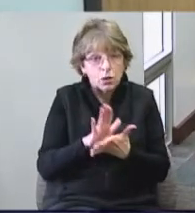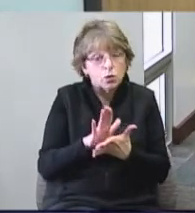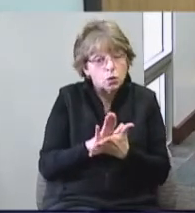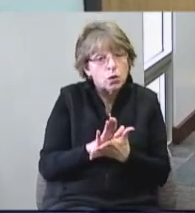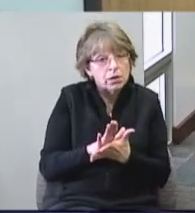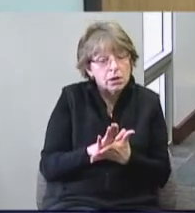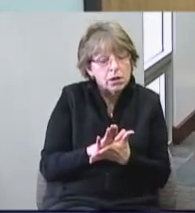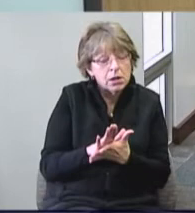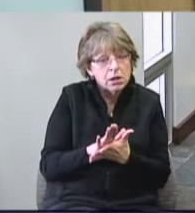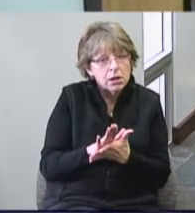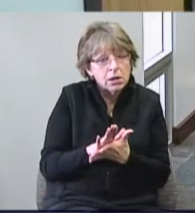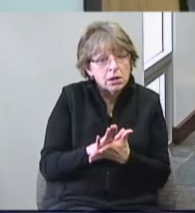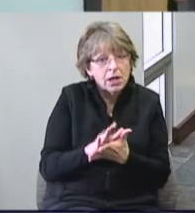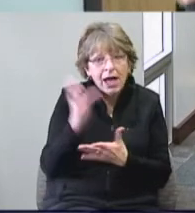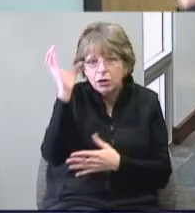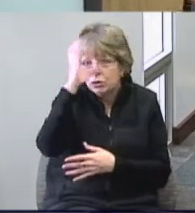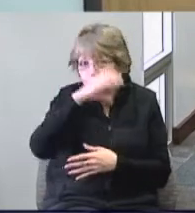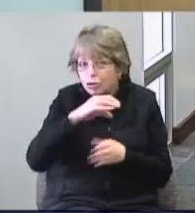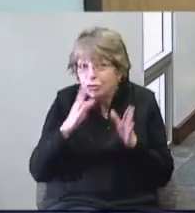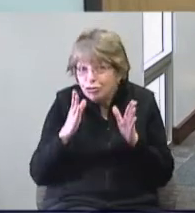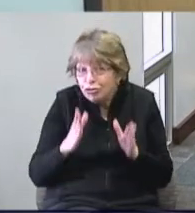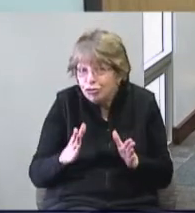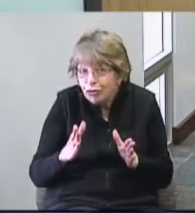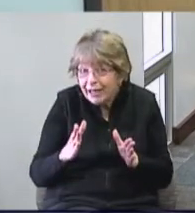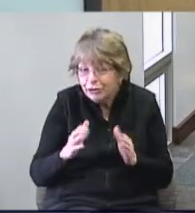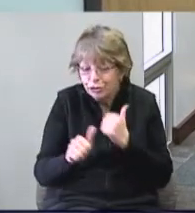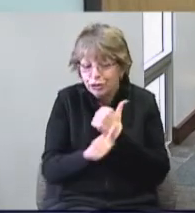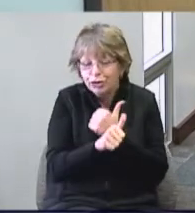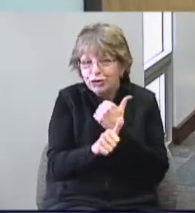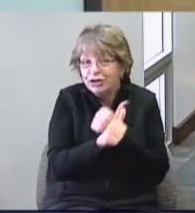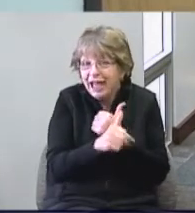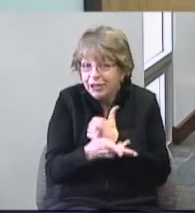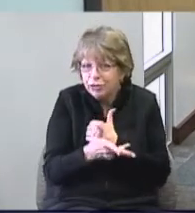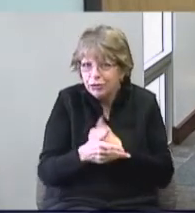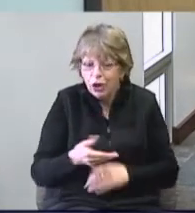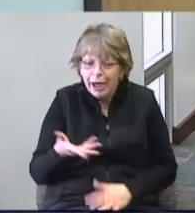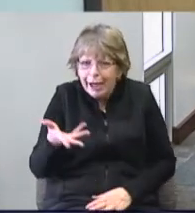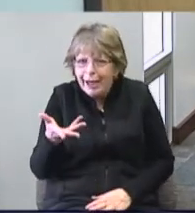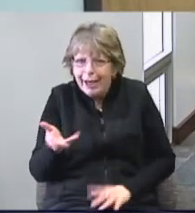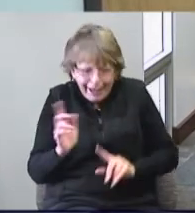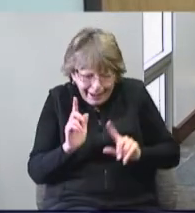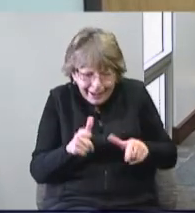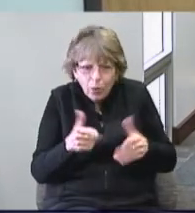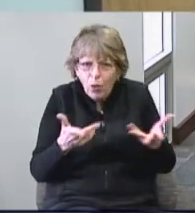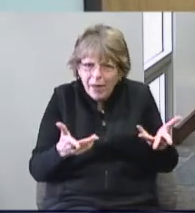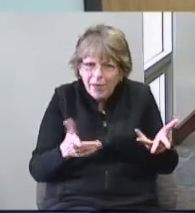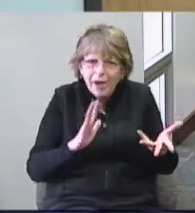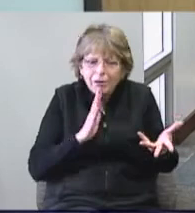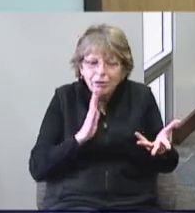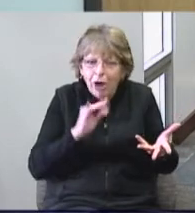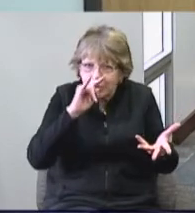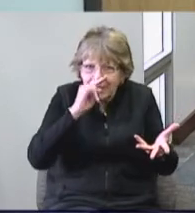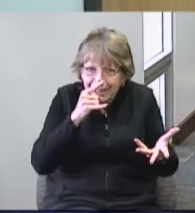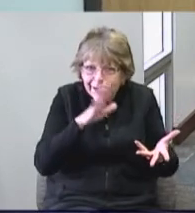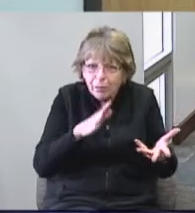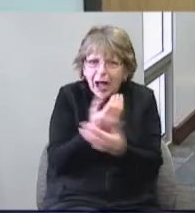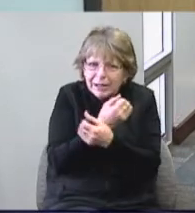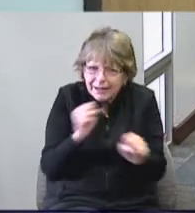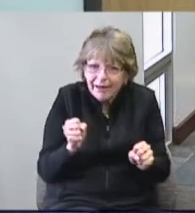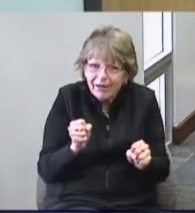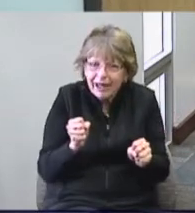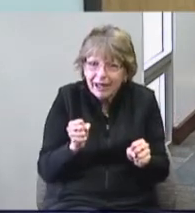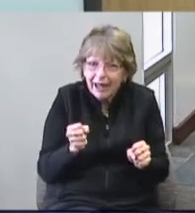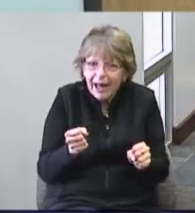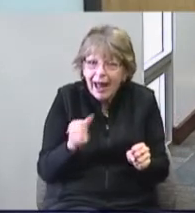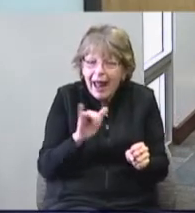a stranger danger officer. He was there to advise children of safety measures. He did that on a regular basis,